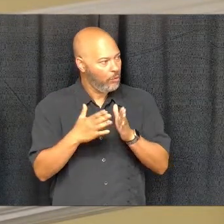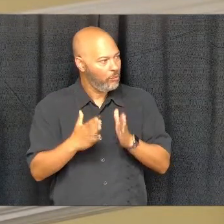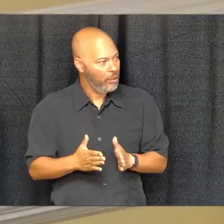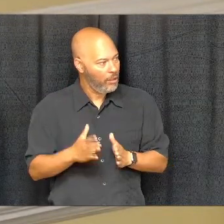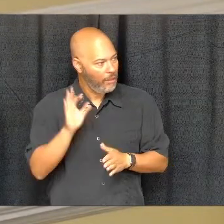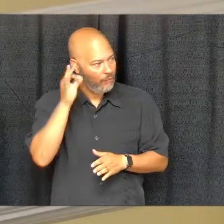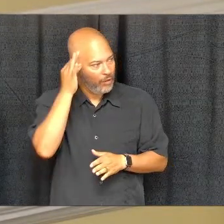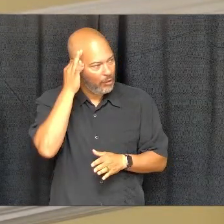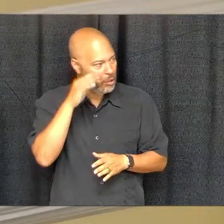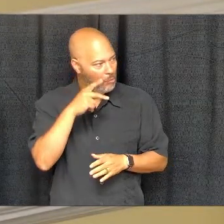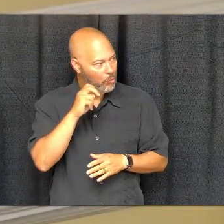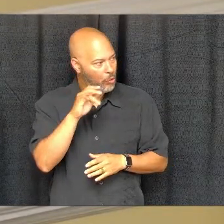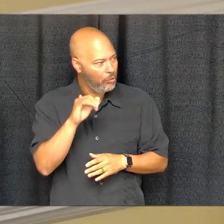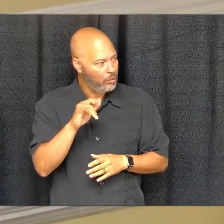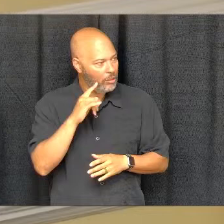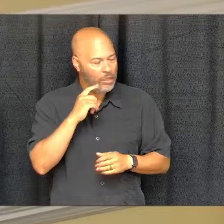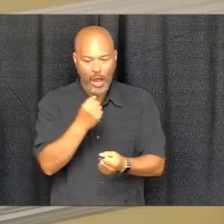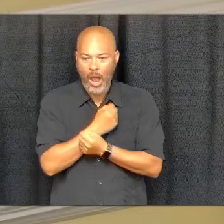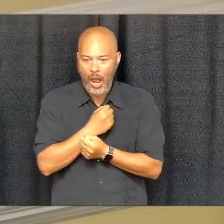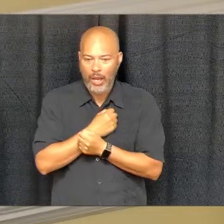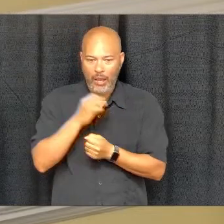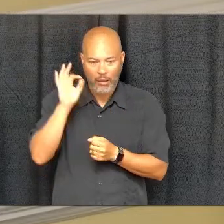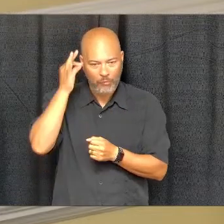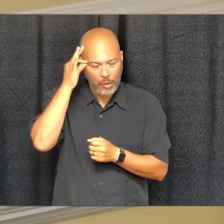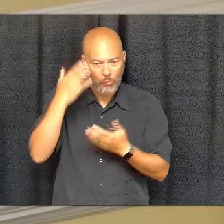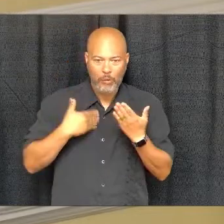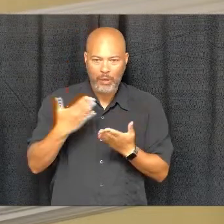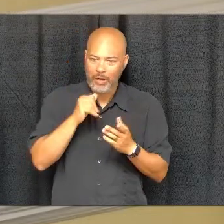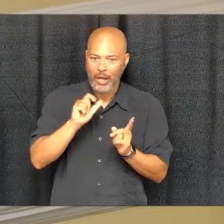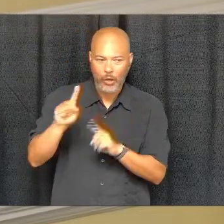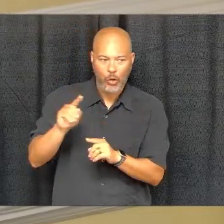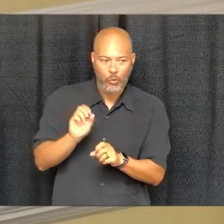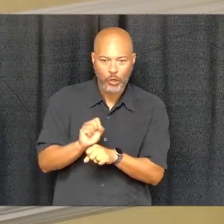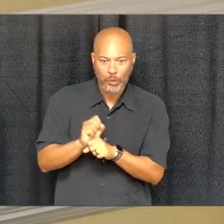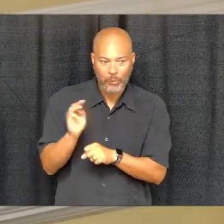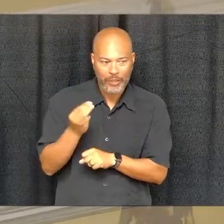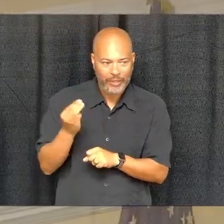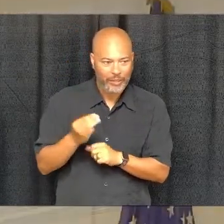federal employee. Hug a federal employee, because we might not go to work Monday. Thank you.